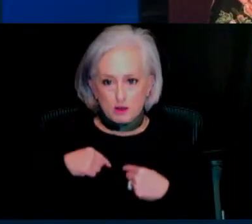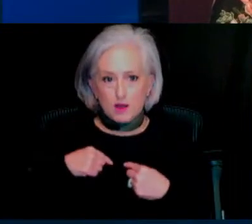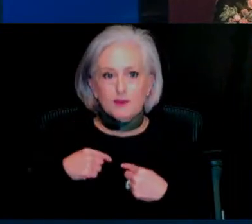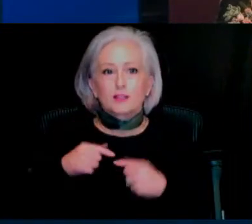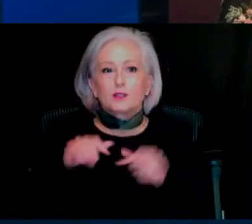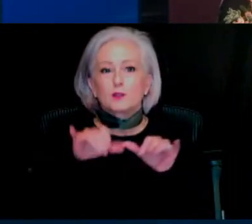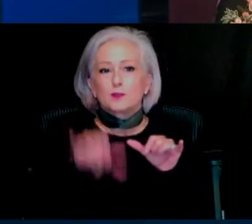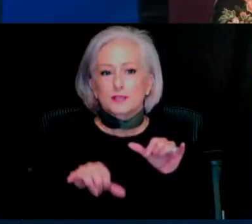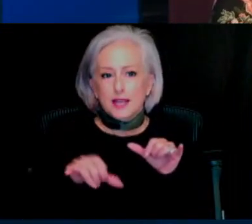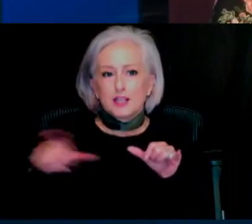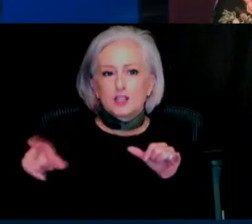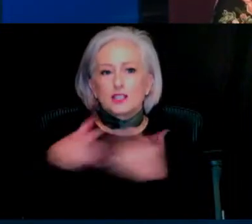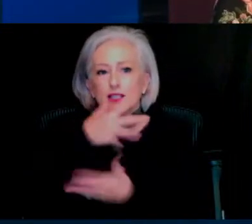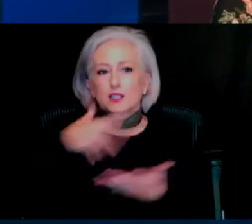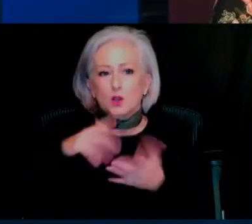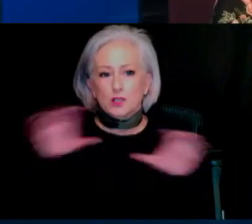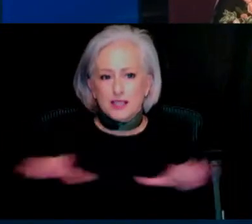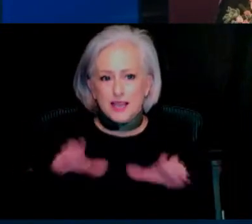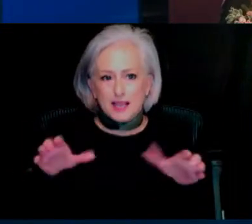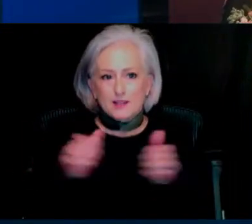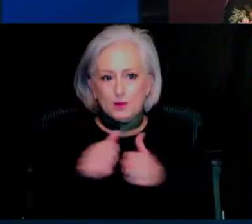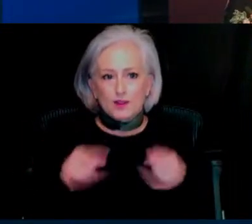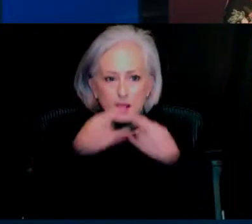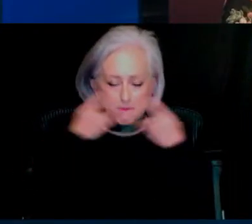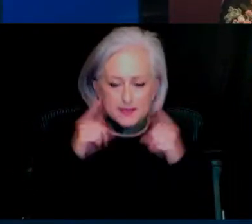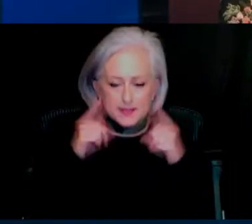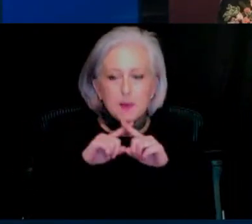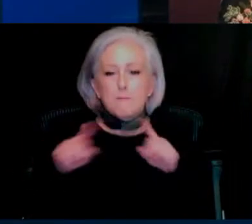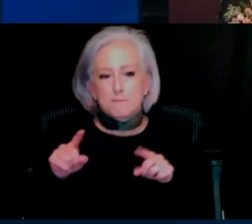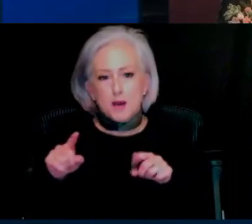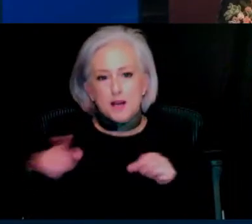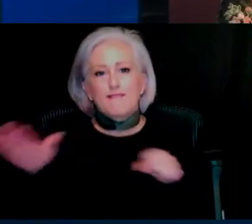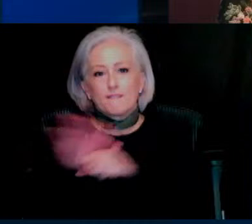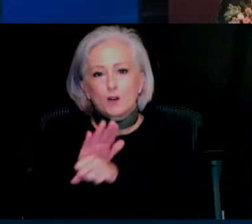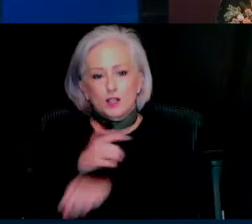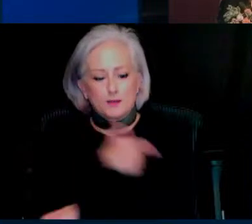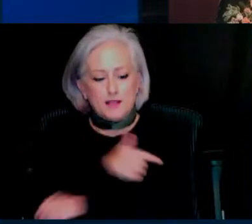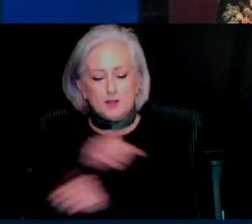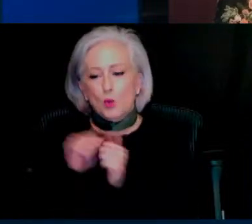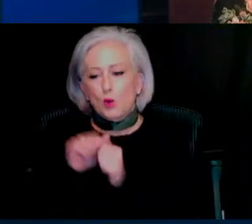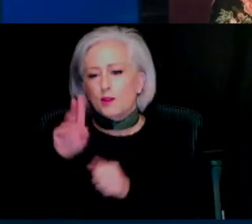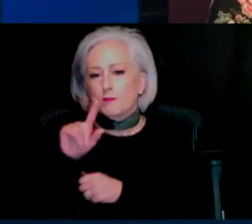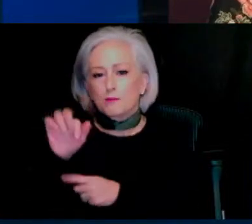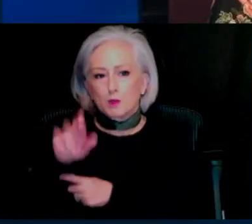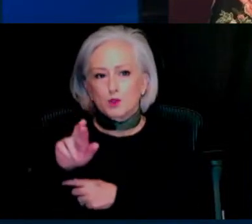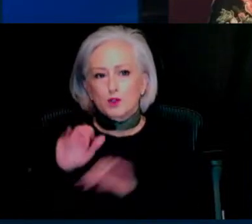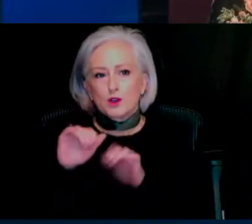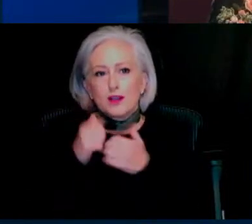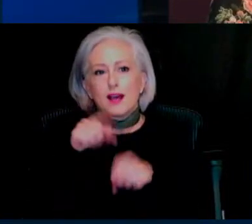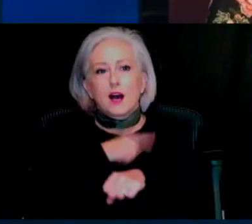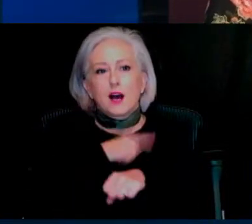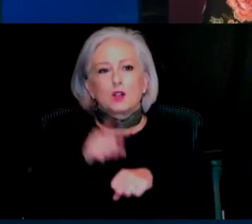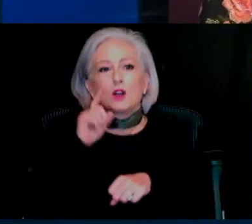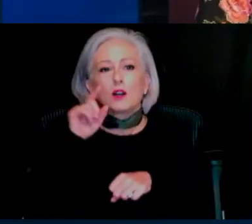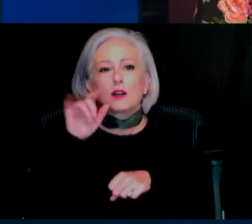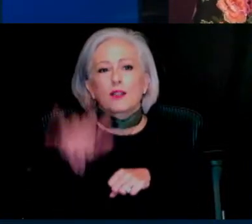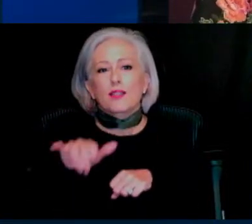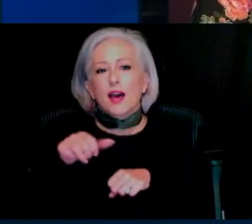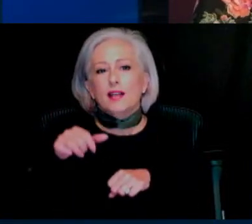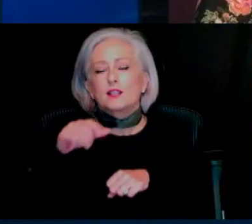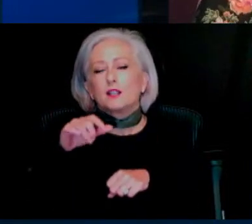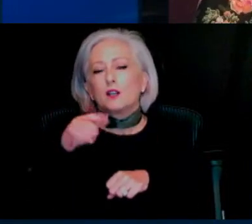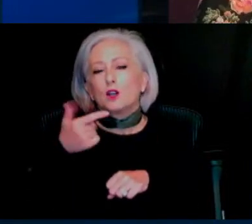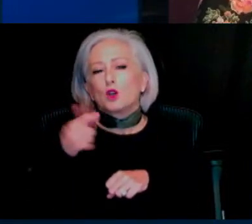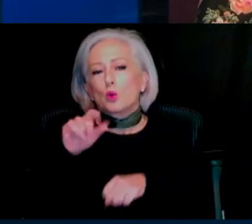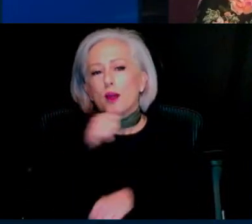active and does not wear a mask, but she is fully vaccinated with her booster. How long should the granddaughter quarantine to keep them safe?